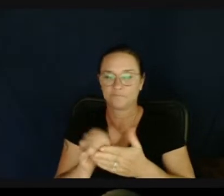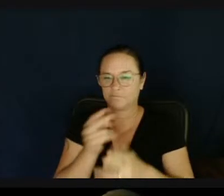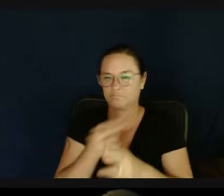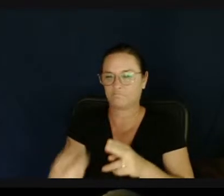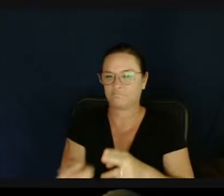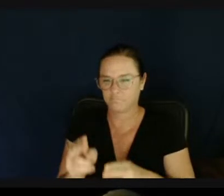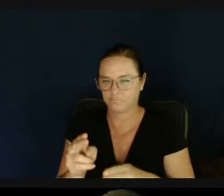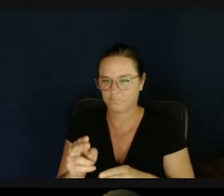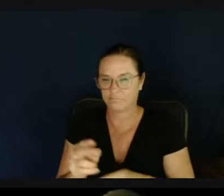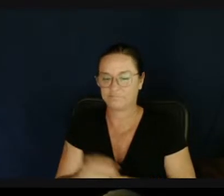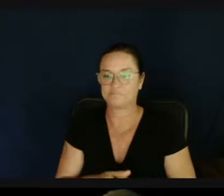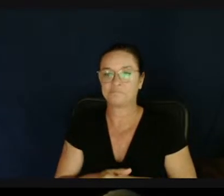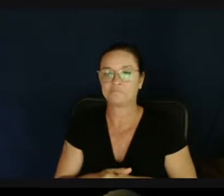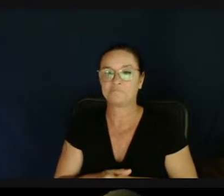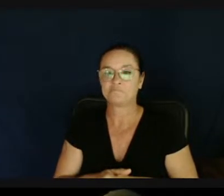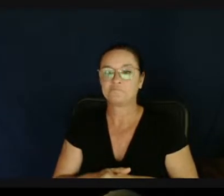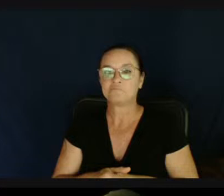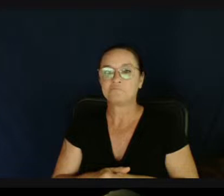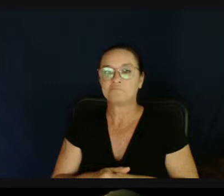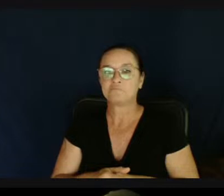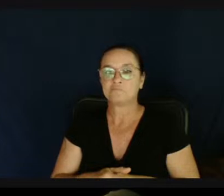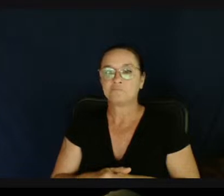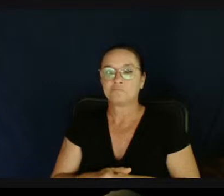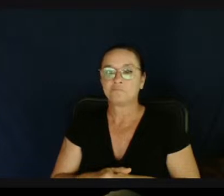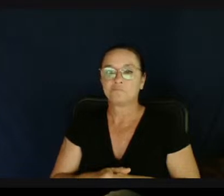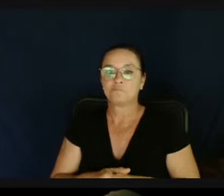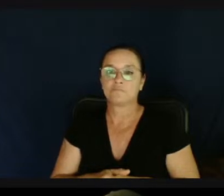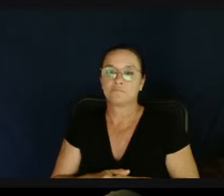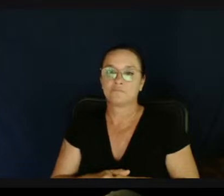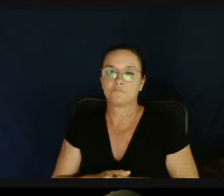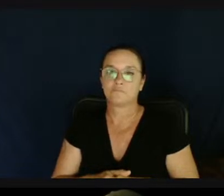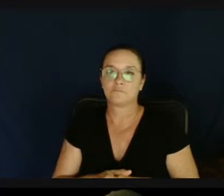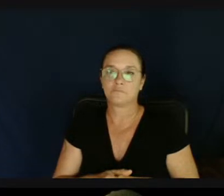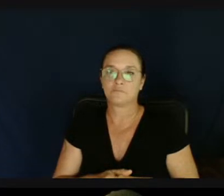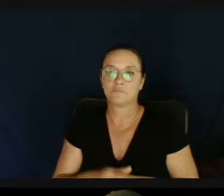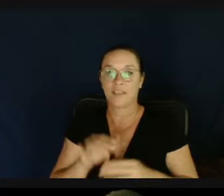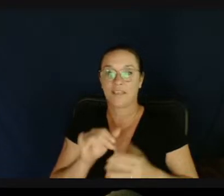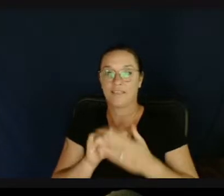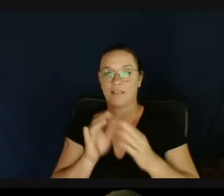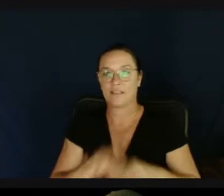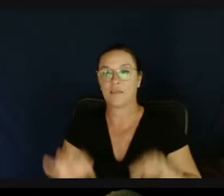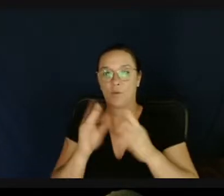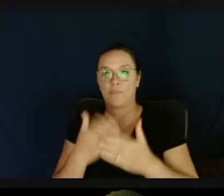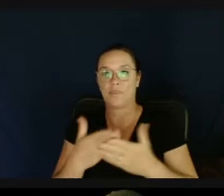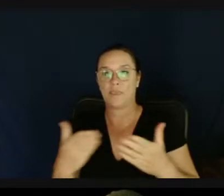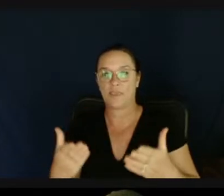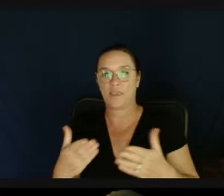the different fountain profiles. But that's the key thing there. It was high